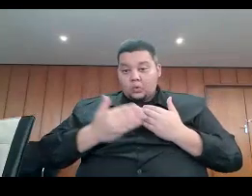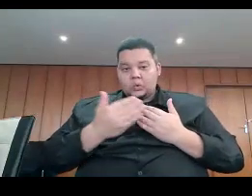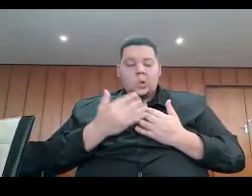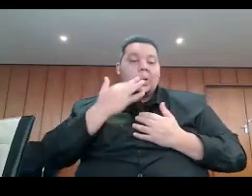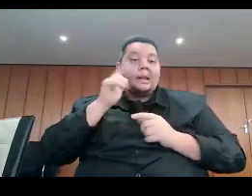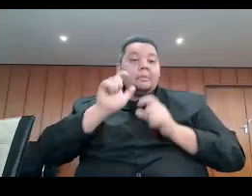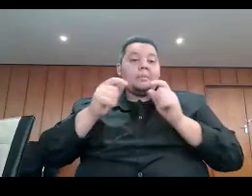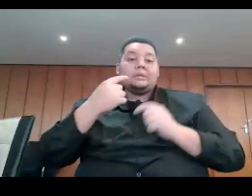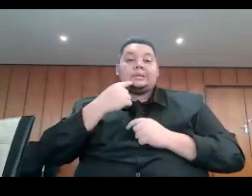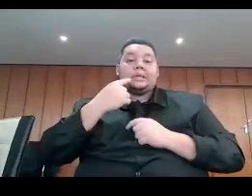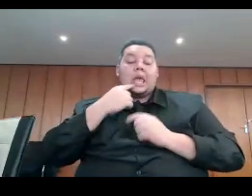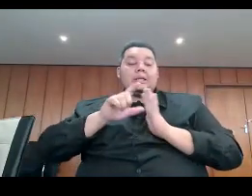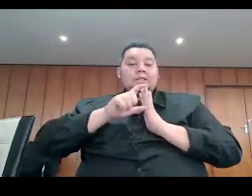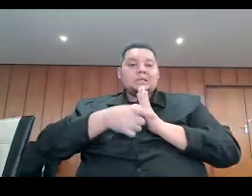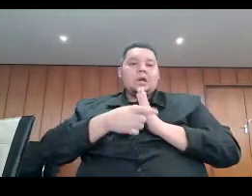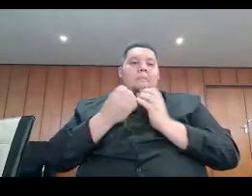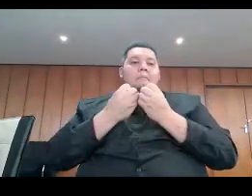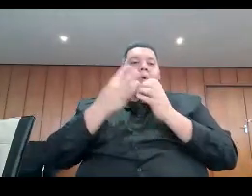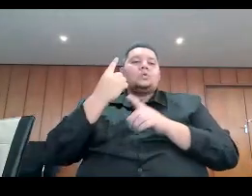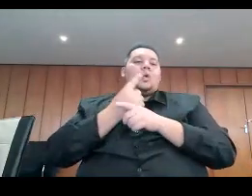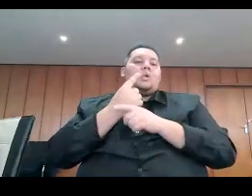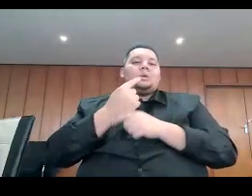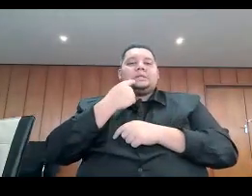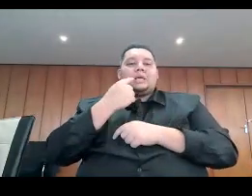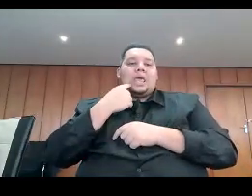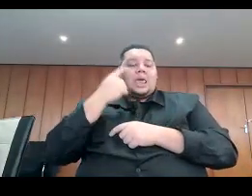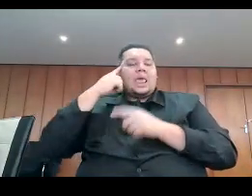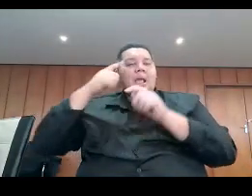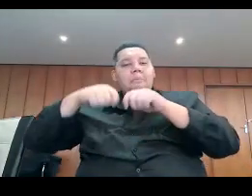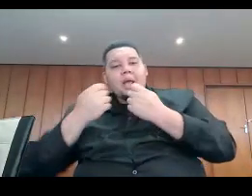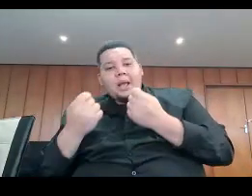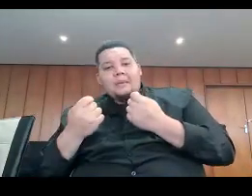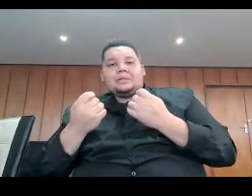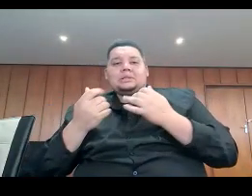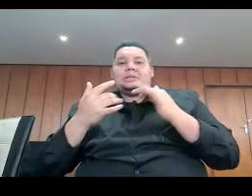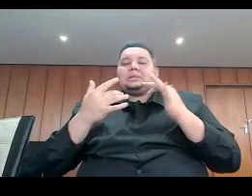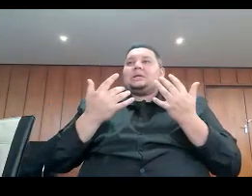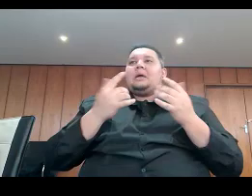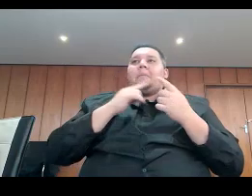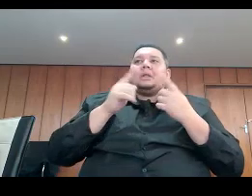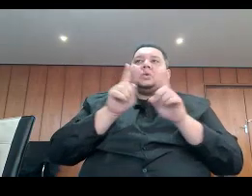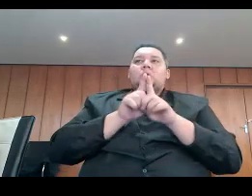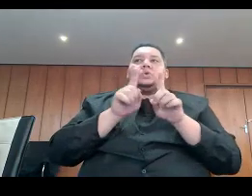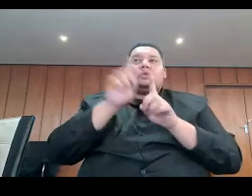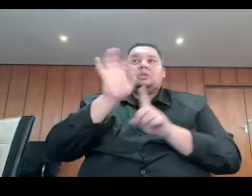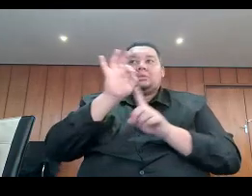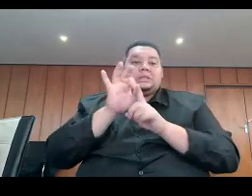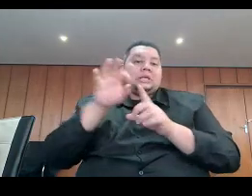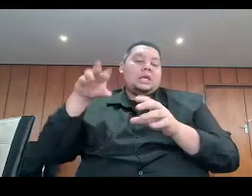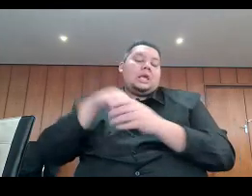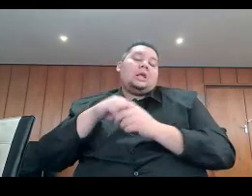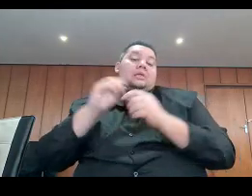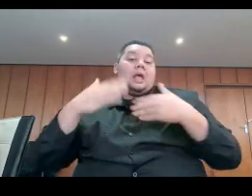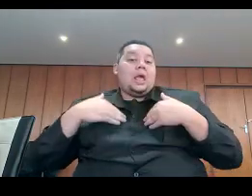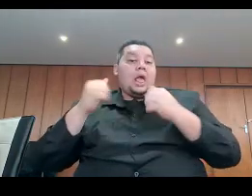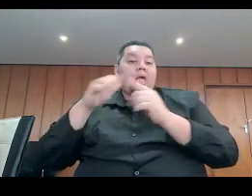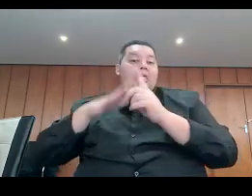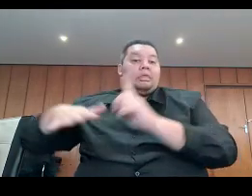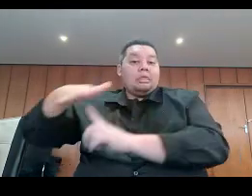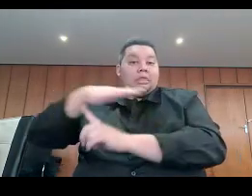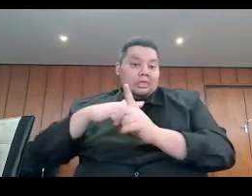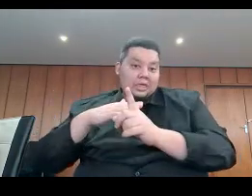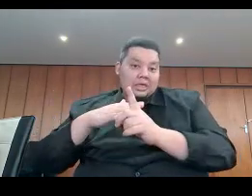about disabilities, they often mean impairments, or they're talking about impairments, and particularly in the health